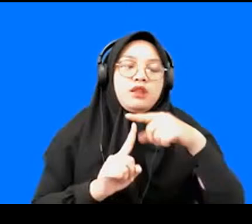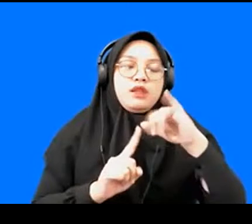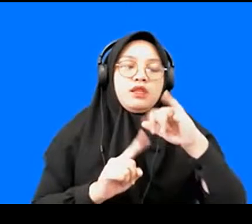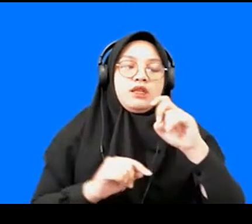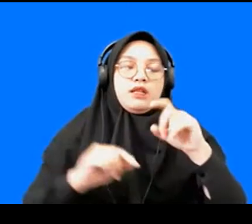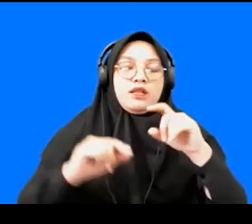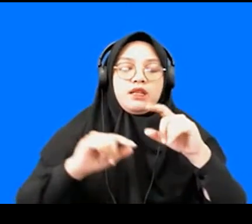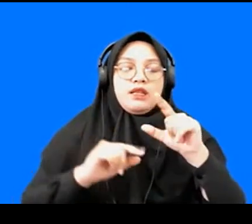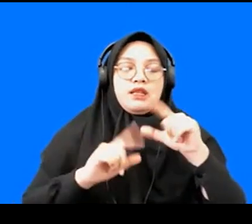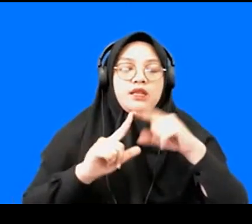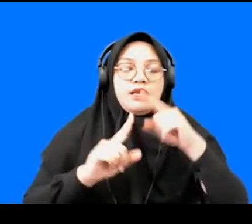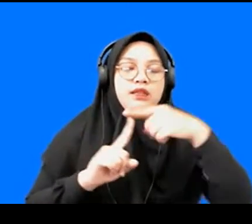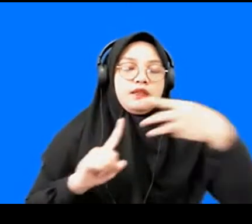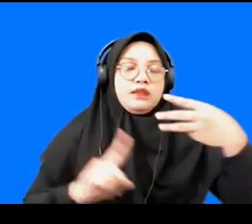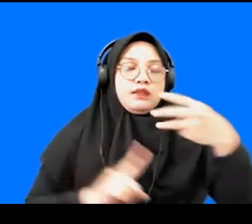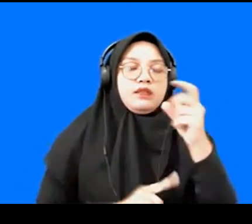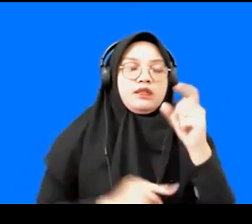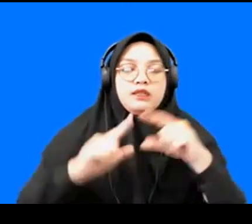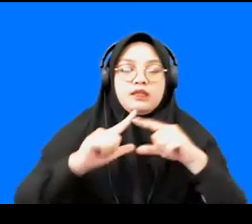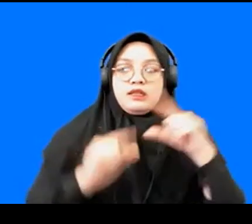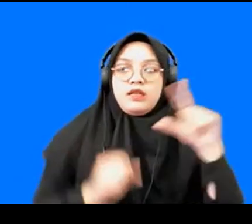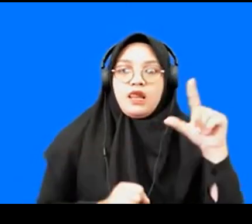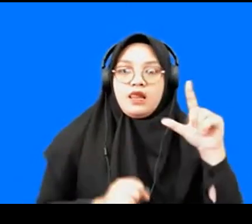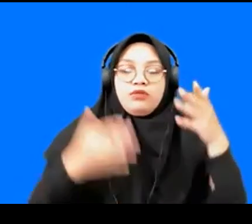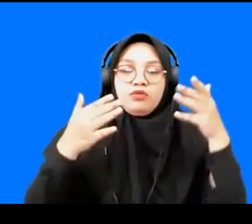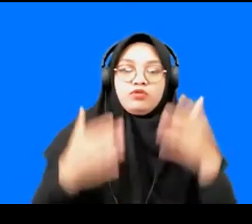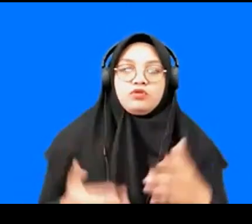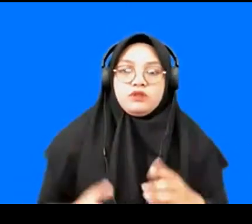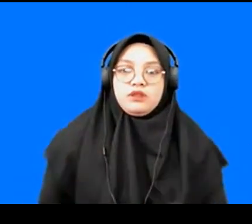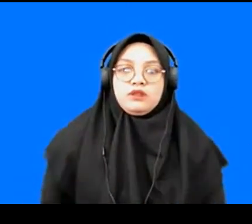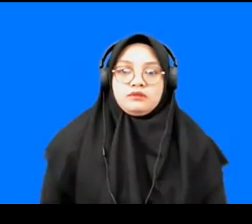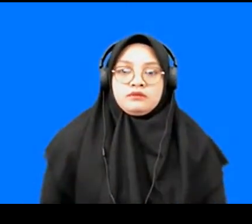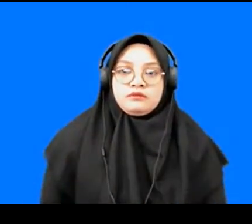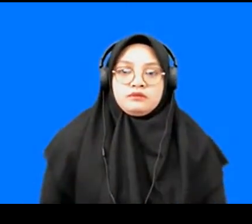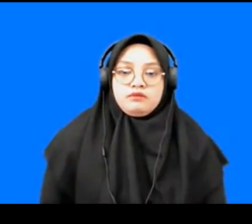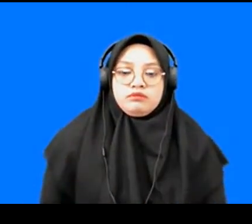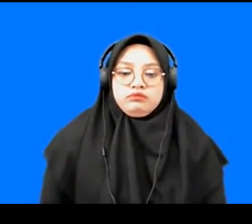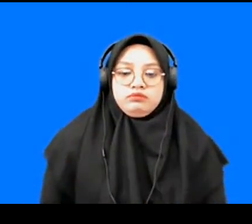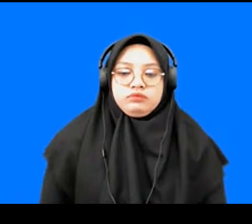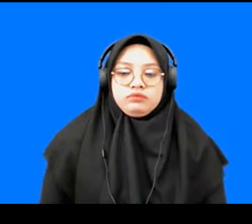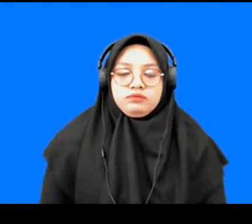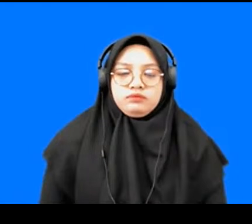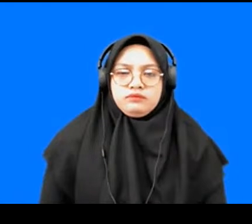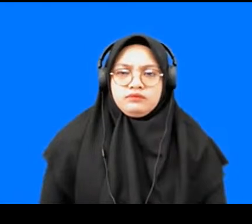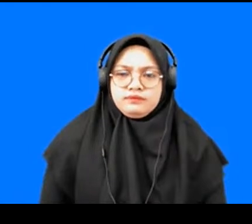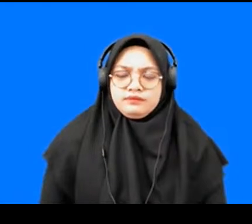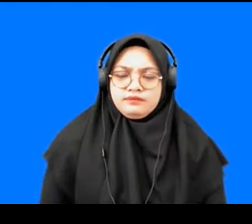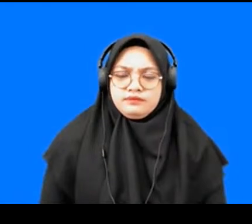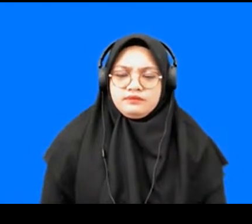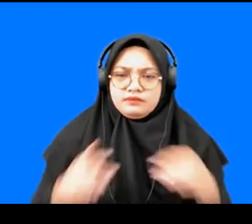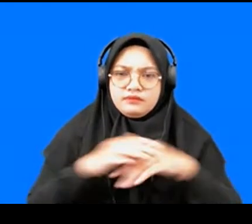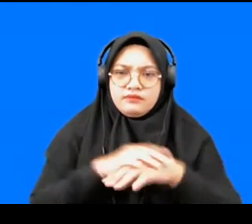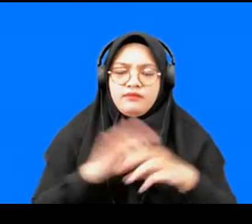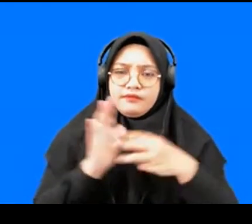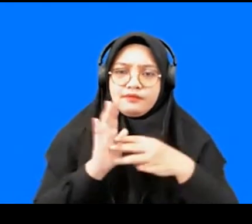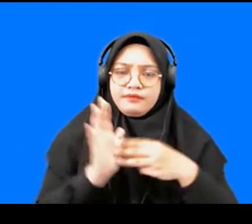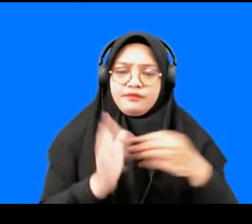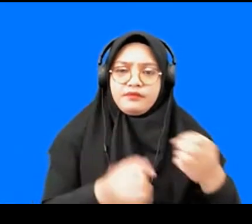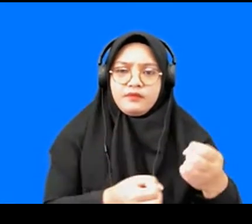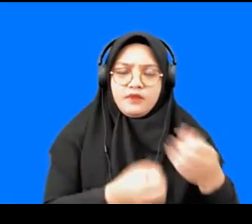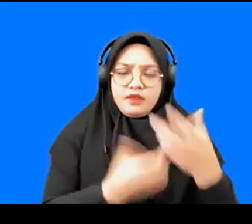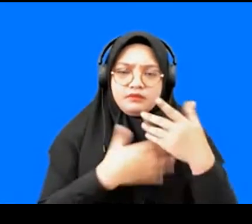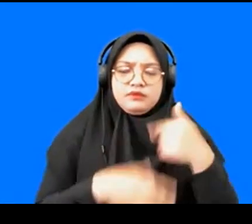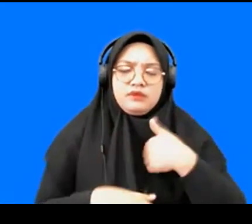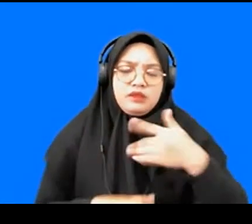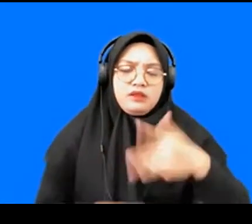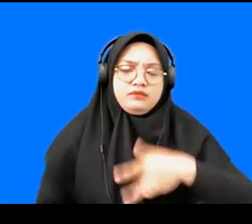instance, about the implementation of automatic exchange on information. Mm-hmm. I think it will reduce the risk of the